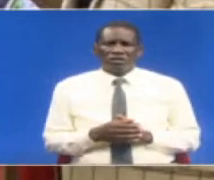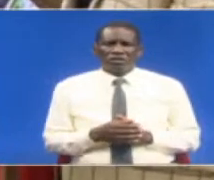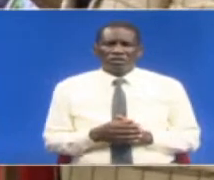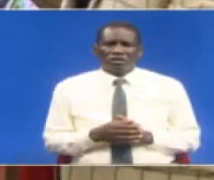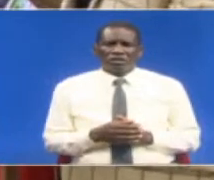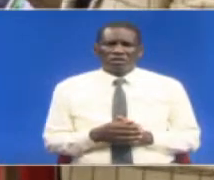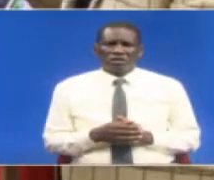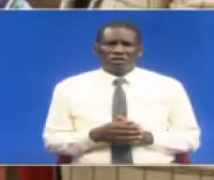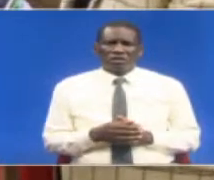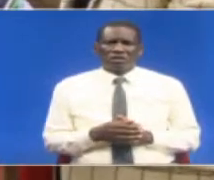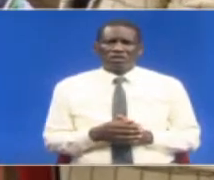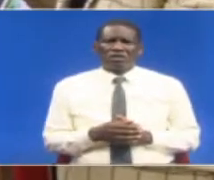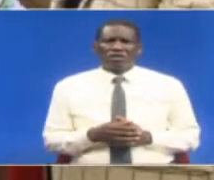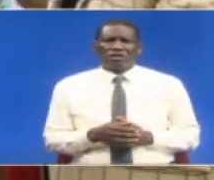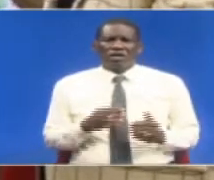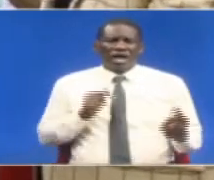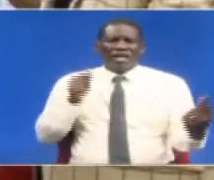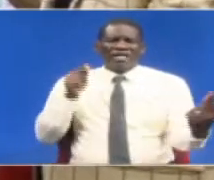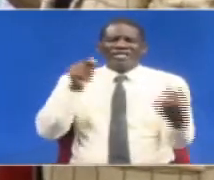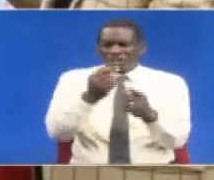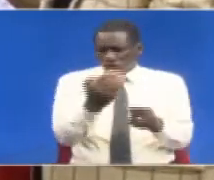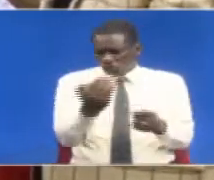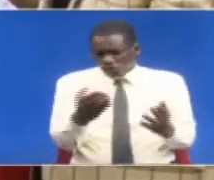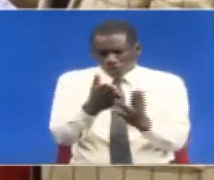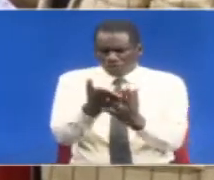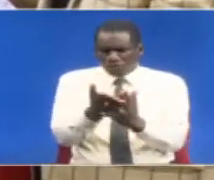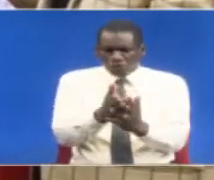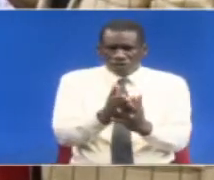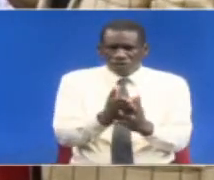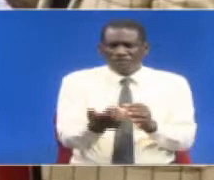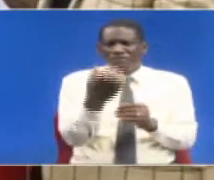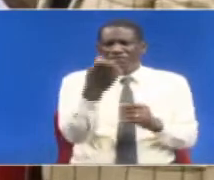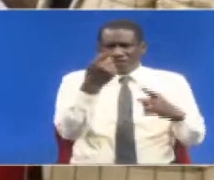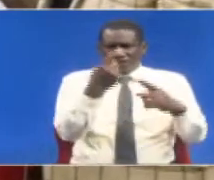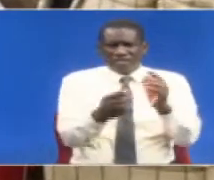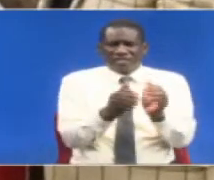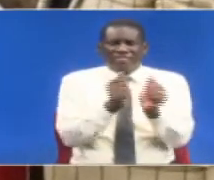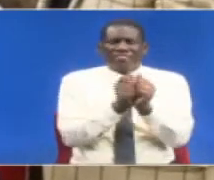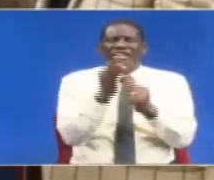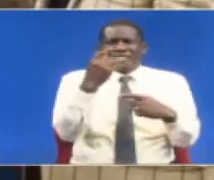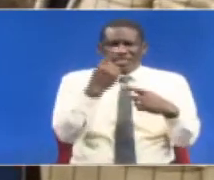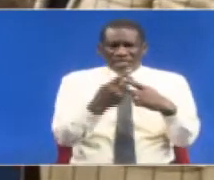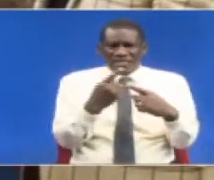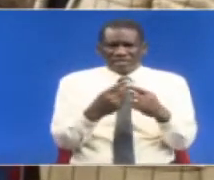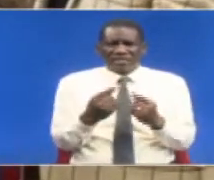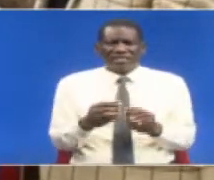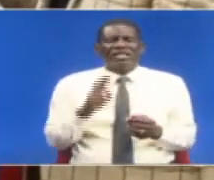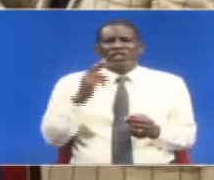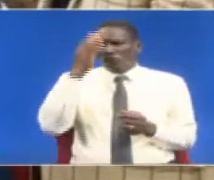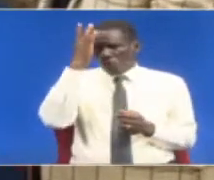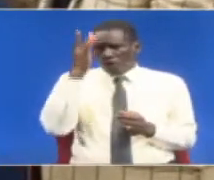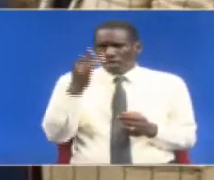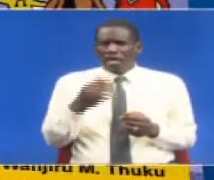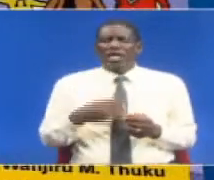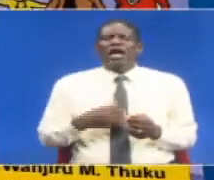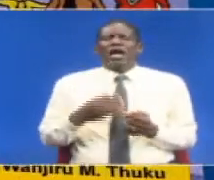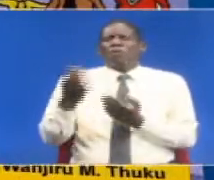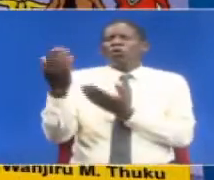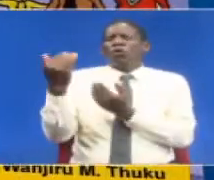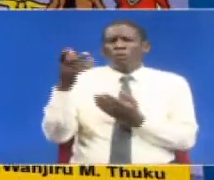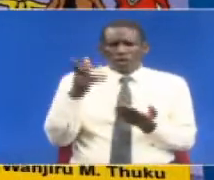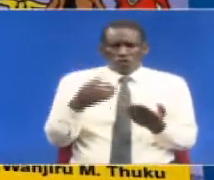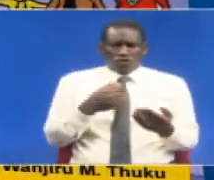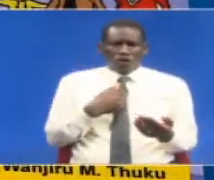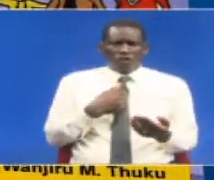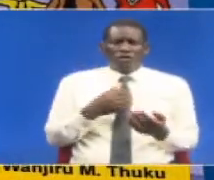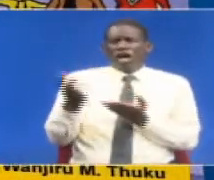thank you for this. I'm targeting kids of between the ages of 5 and 13 years, because I'm looking forward to